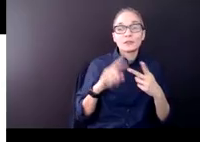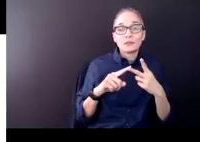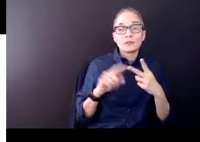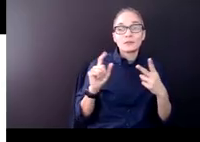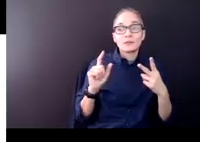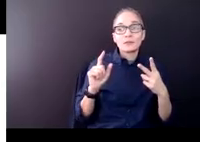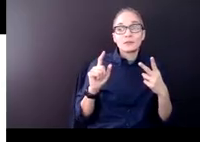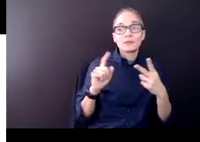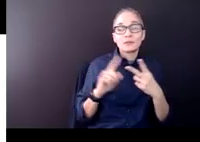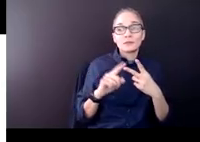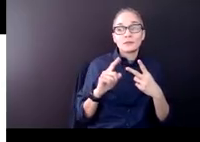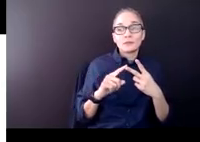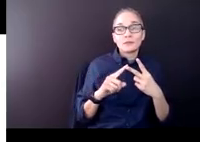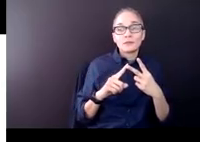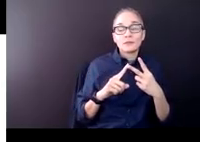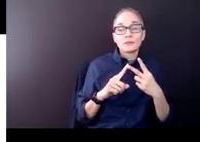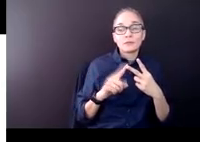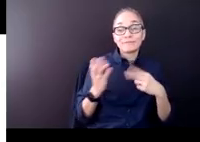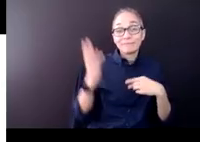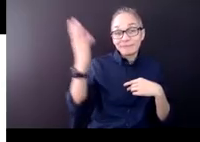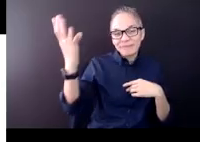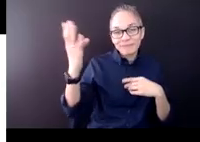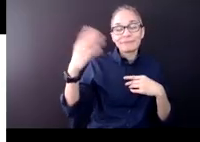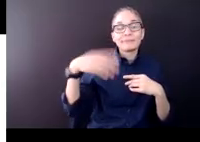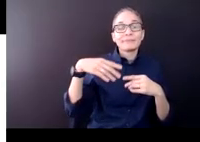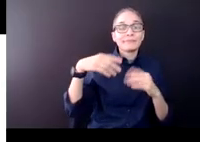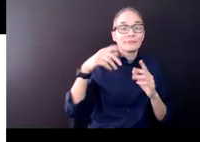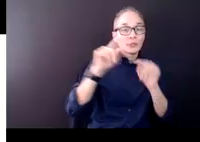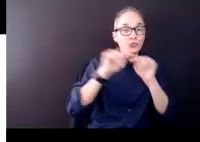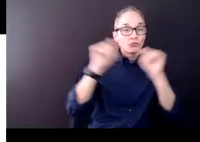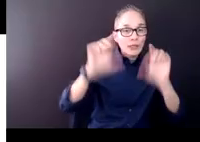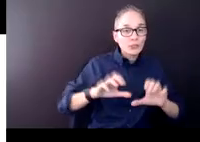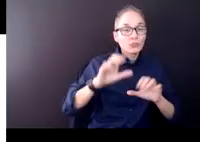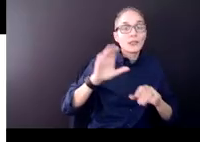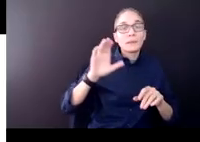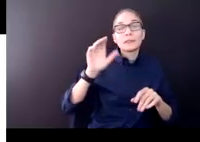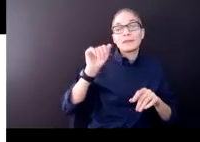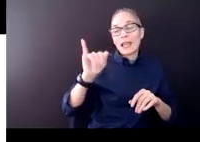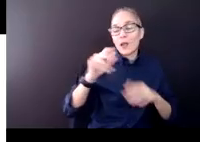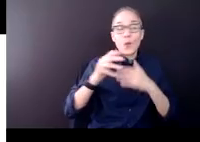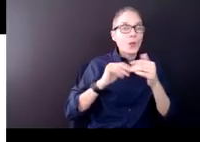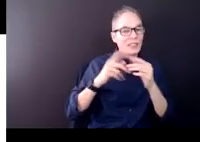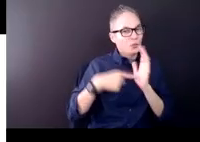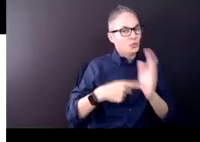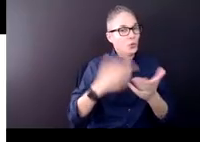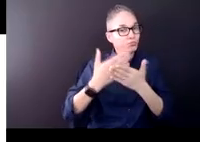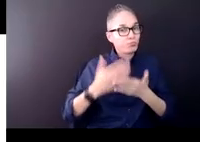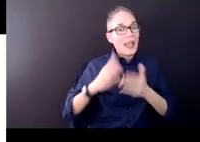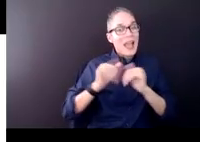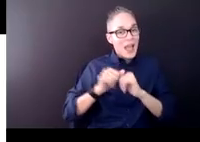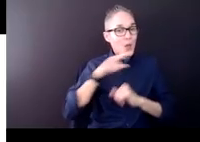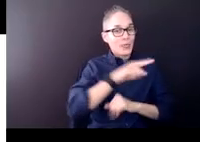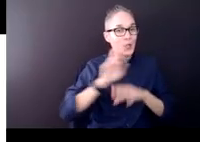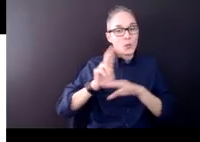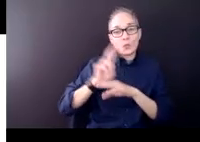like them submitting the transcripts of their AI use, whatever it is.